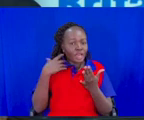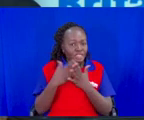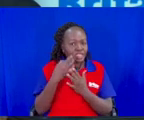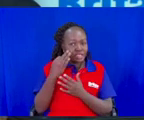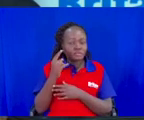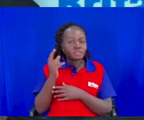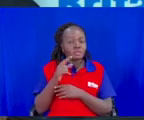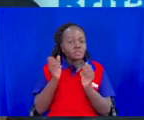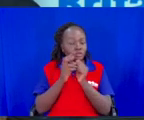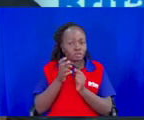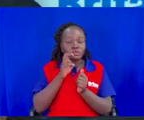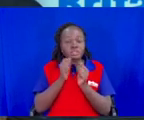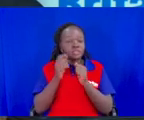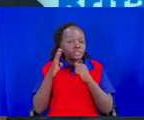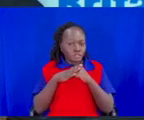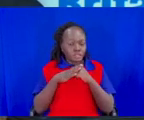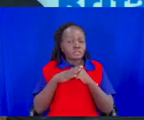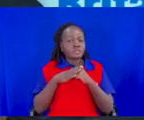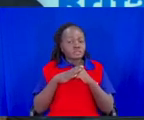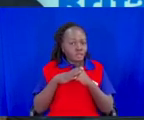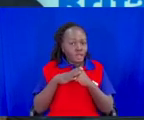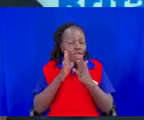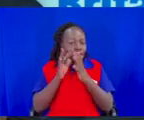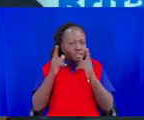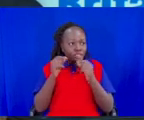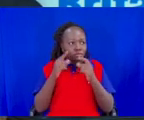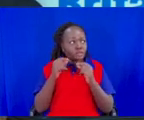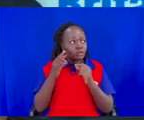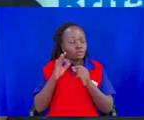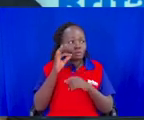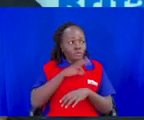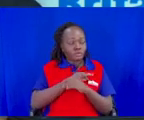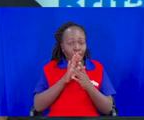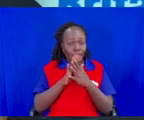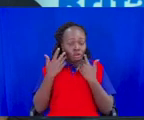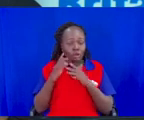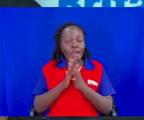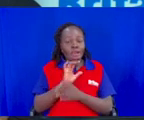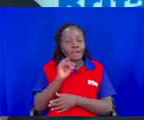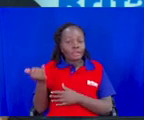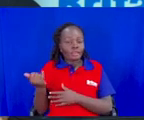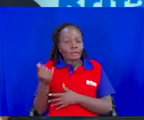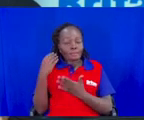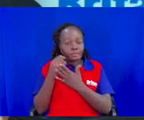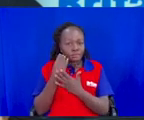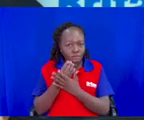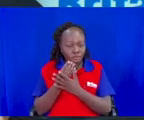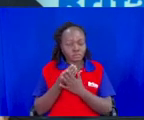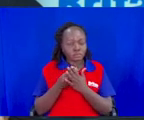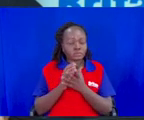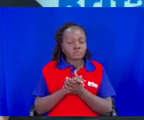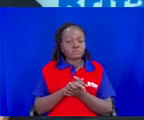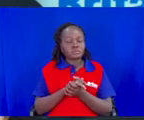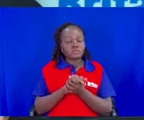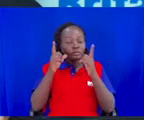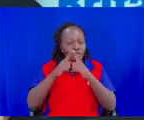31st December 2019, and the statement of profit or loss and other comprehensive income,